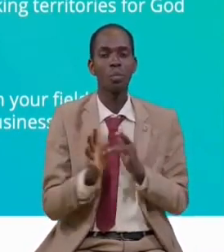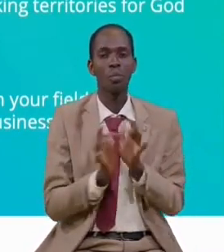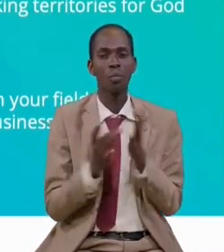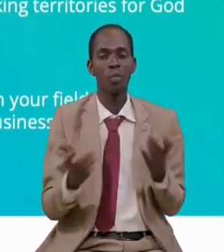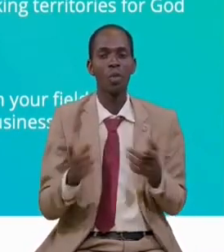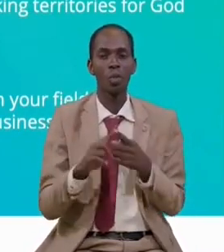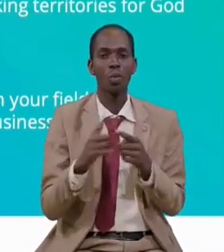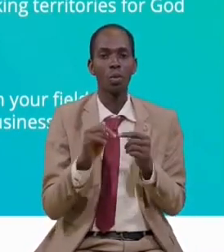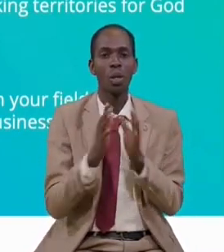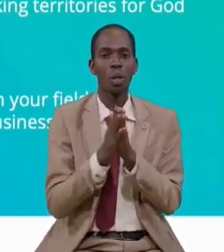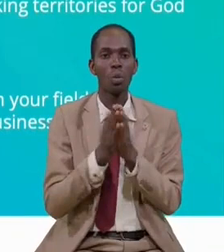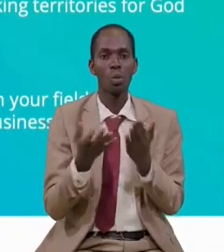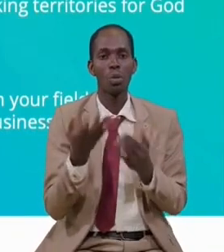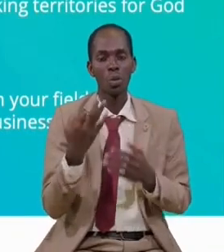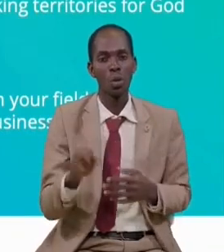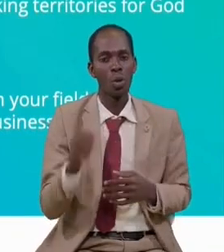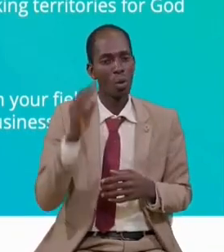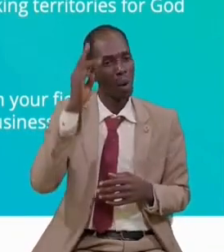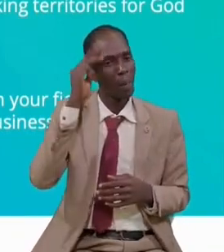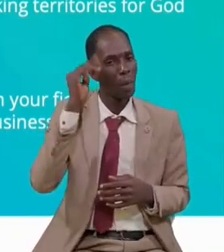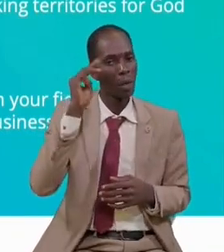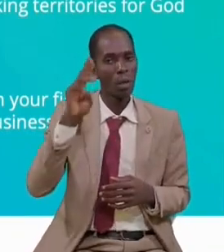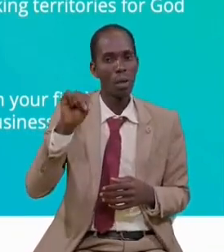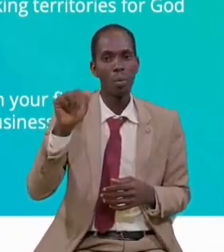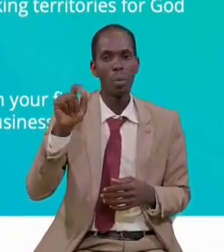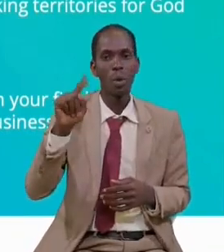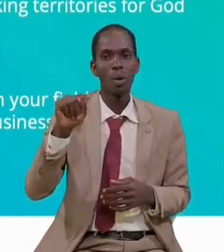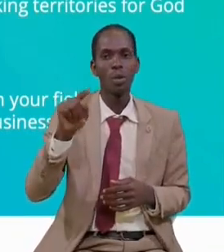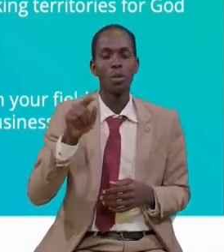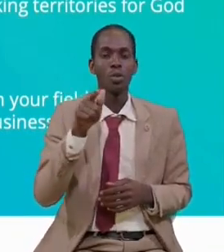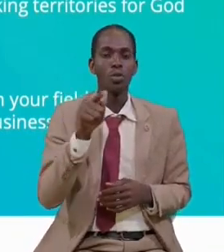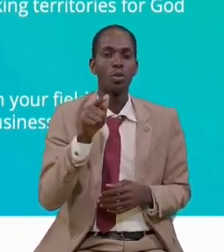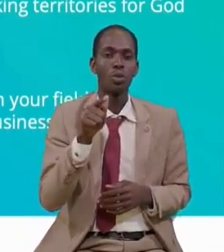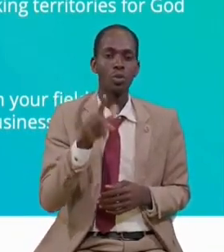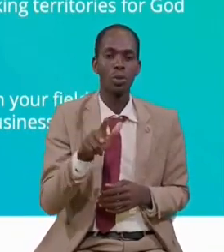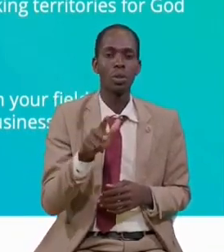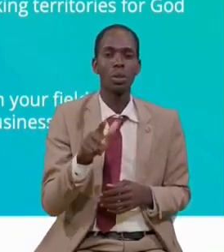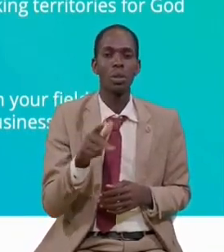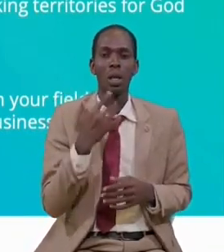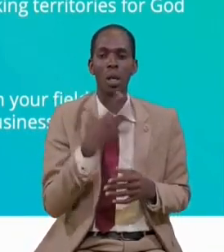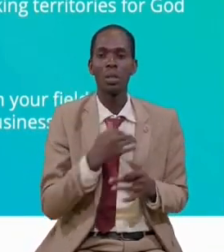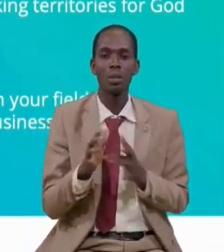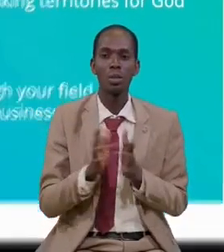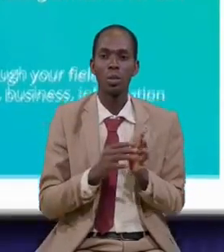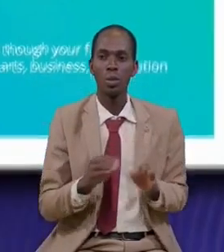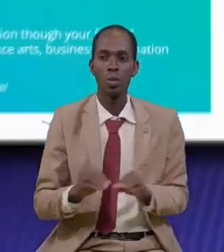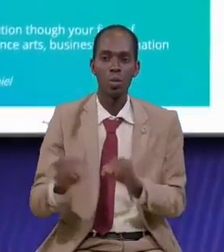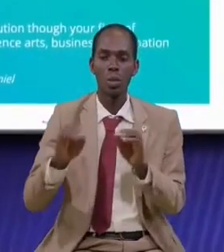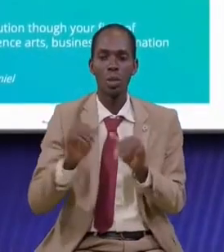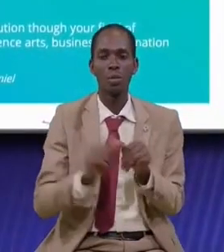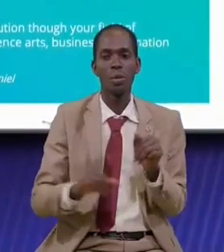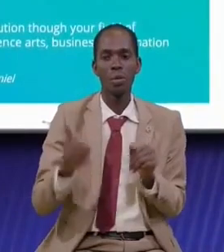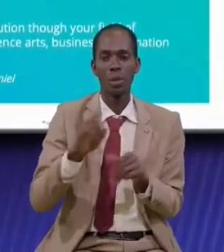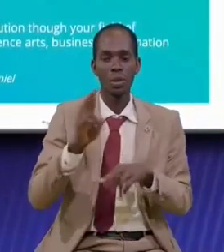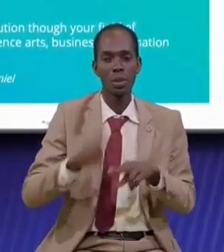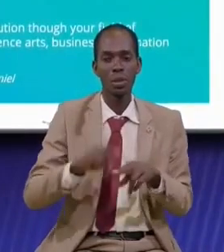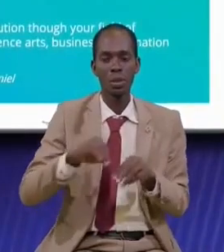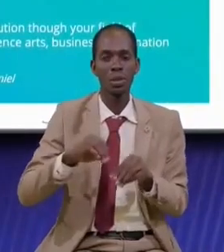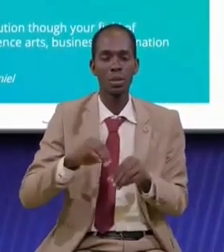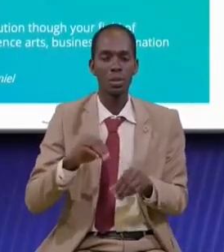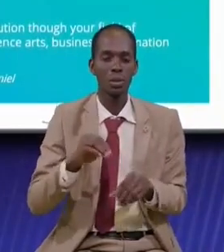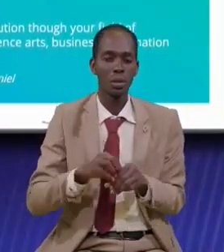Matthew chapter 23. It says, and Jesus went all about Galilee, teaching in their synagogues, preaching the gospel of the